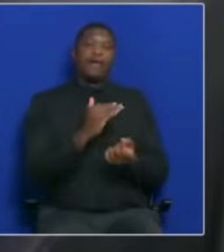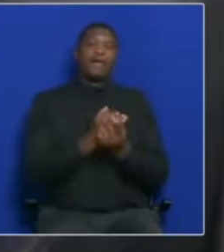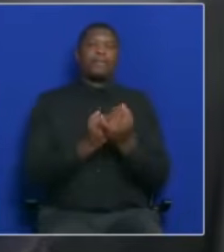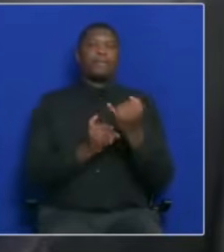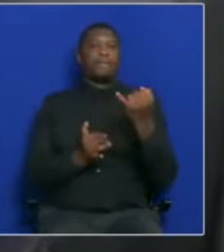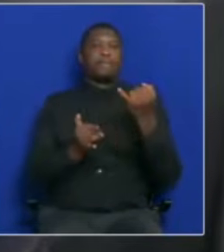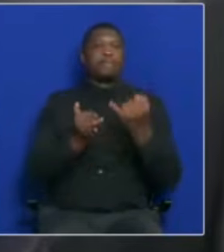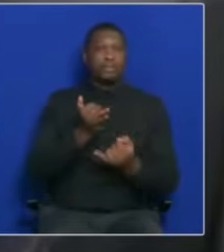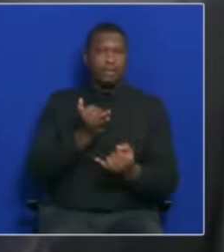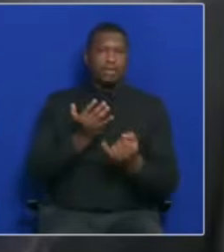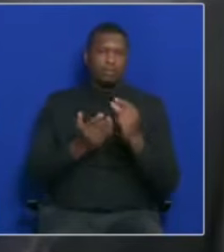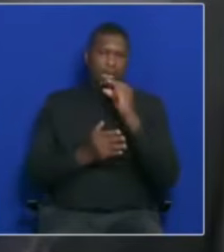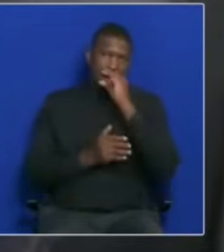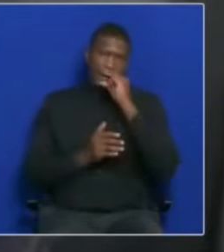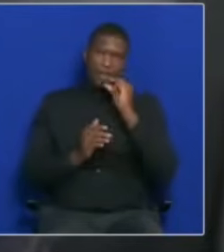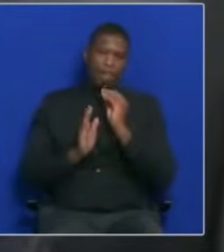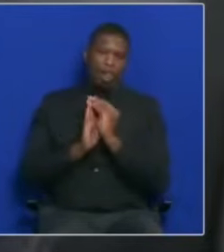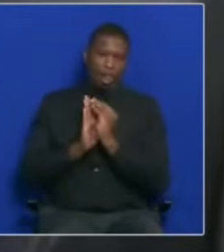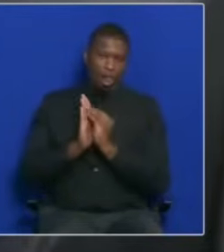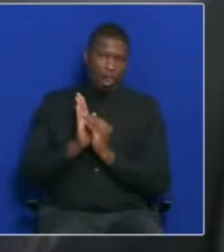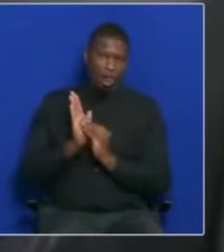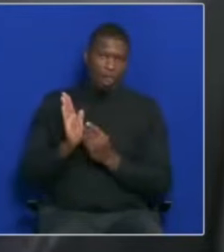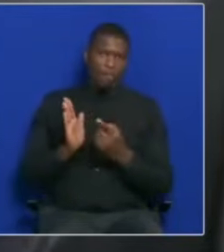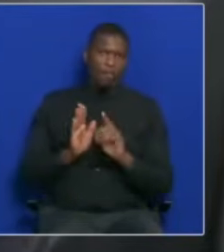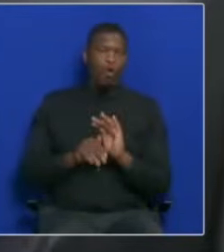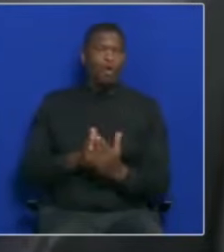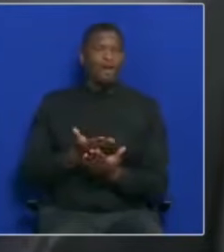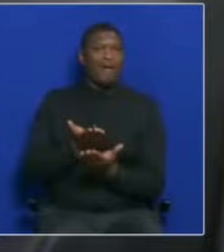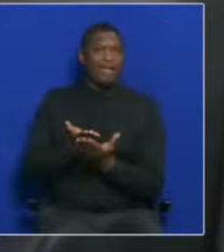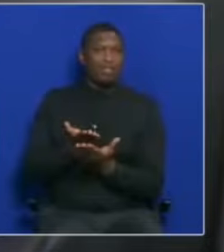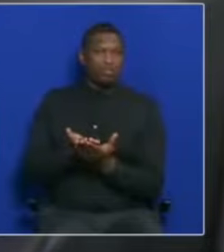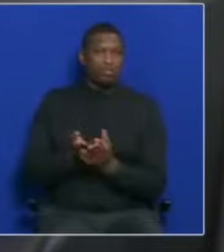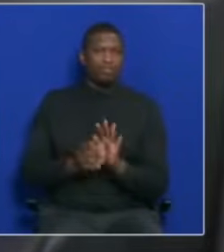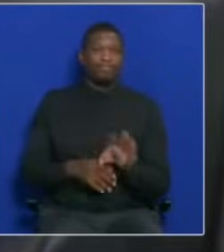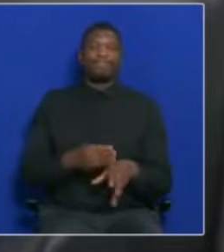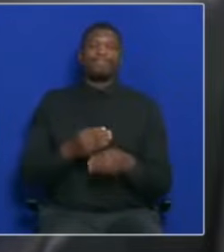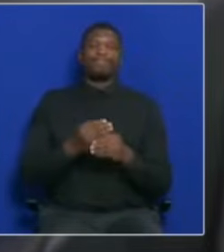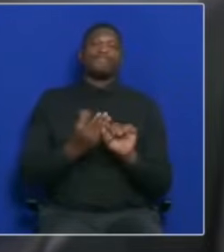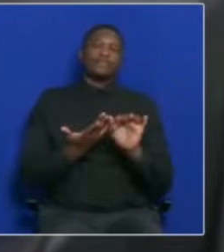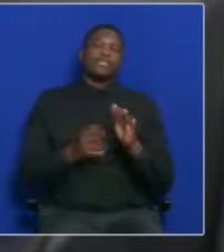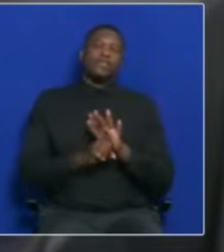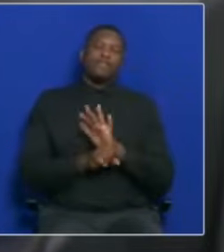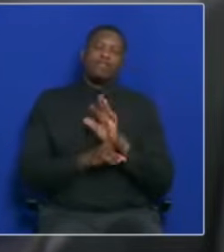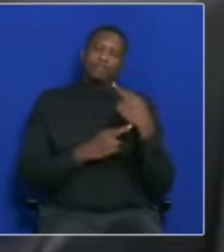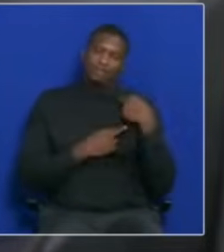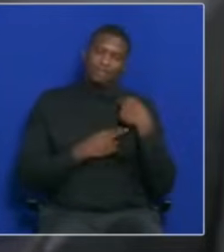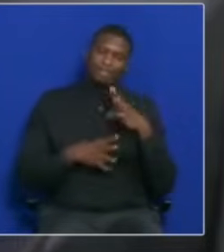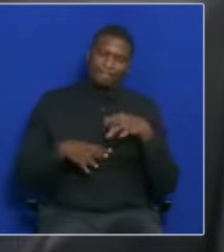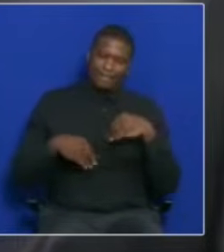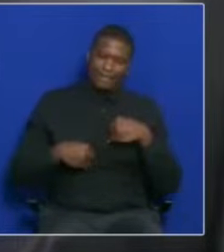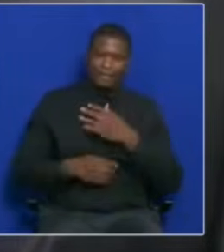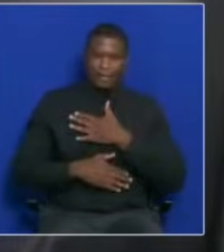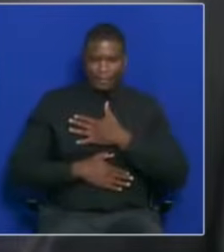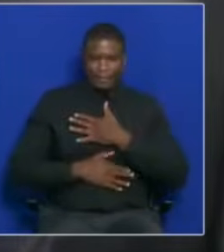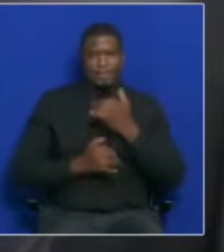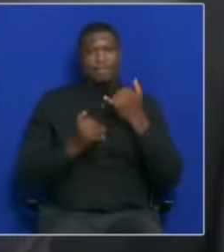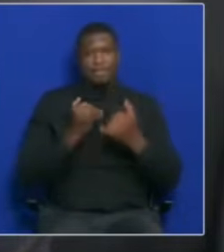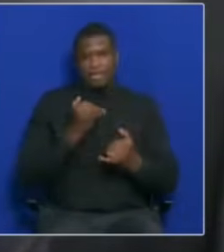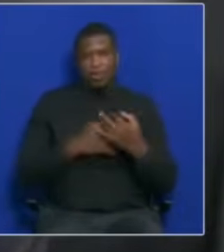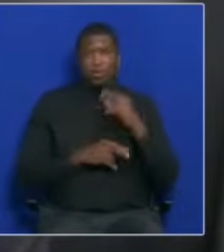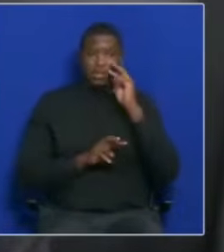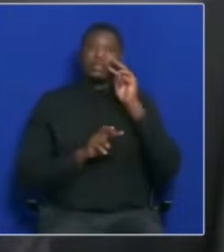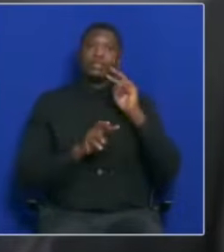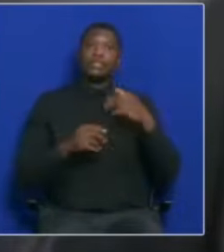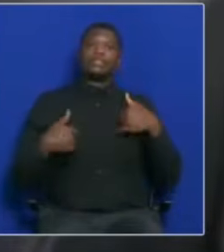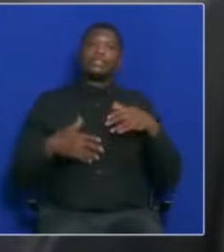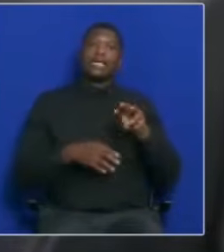of the annexures, and there I take full responsibility. You'll see it starts with MS01, and then the next